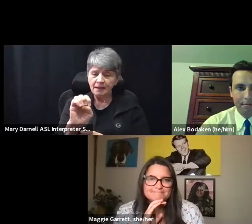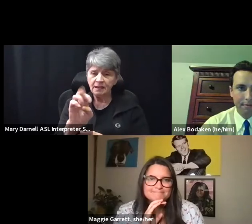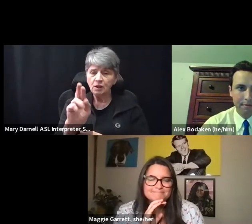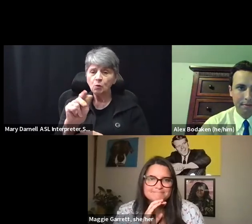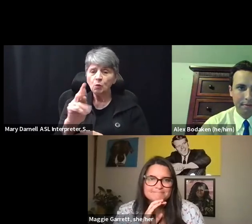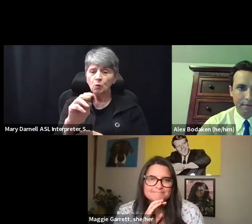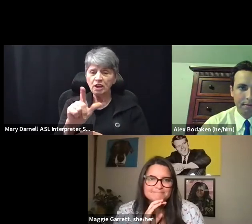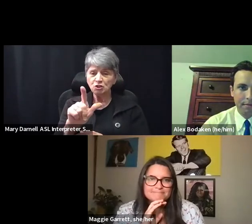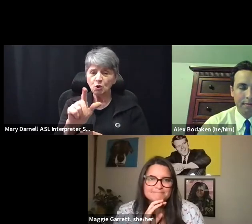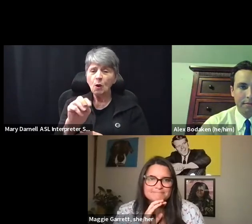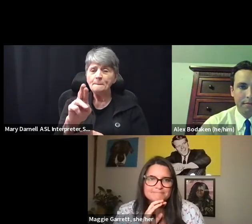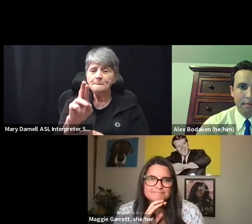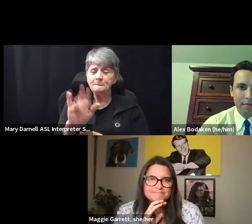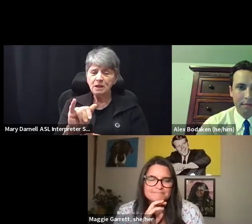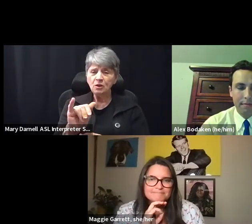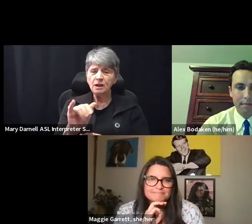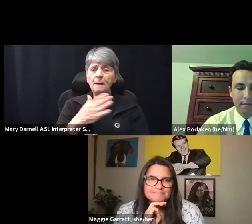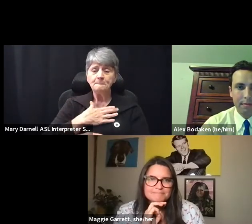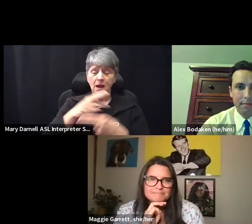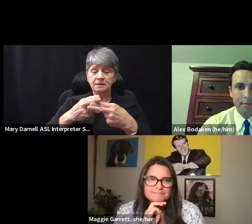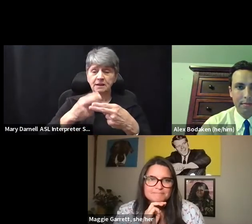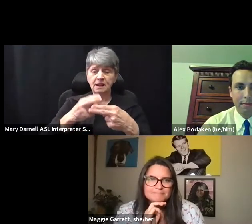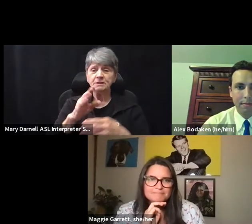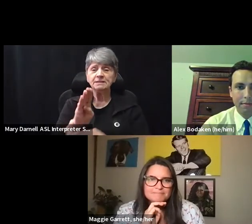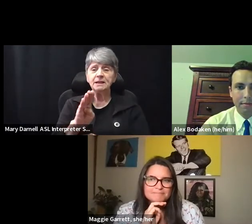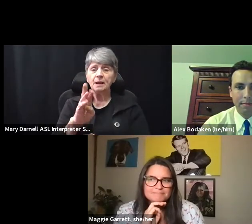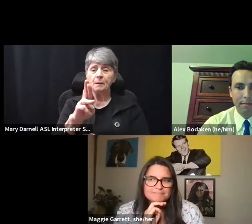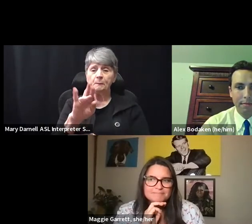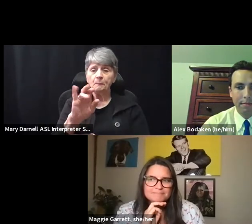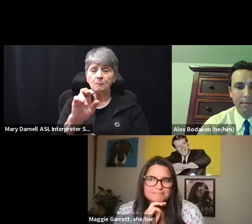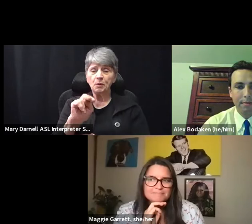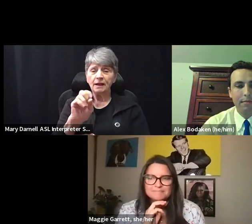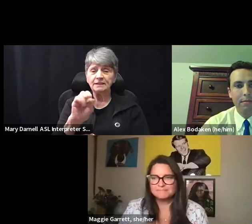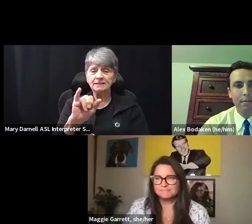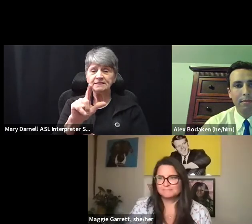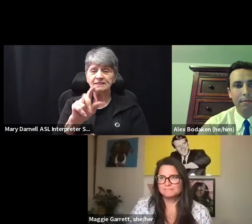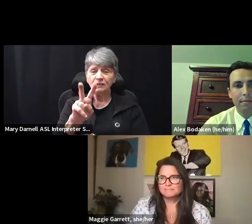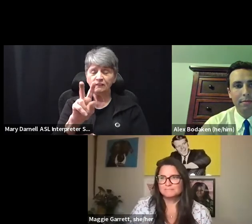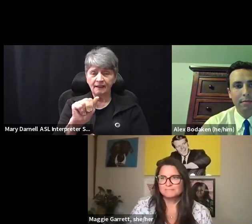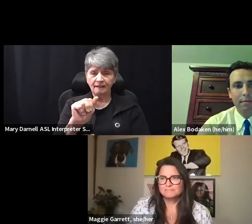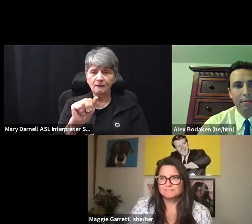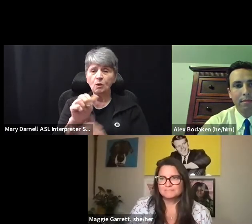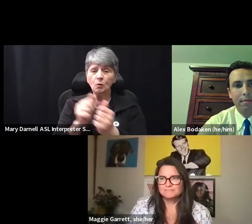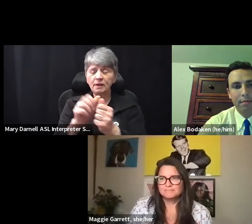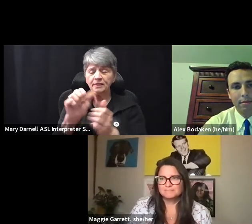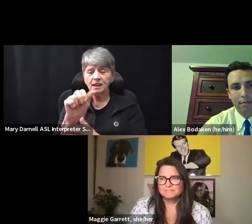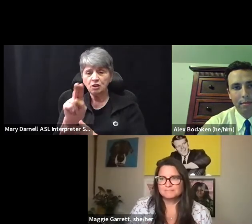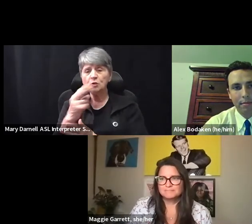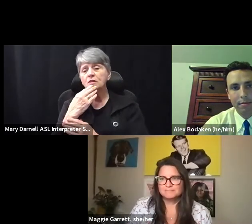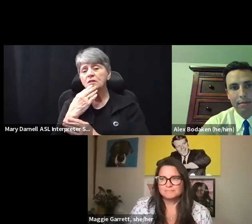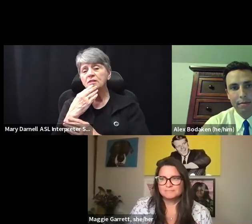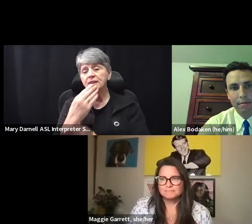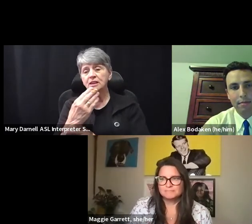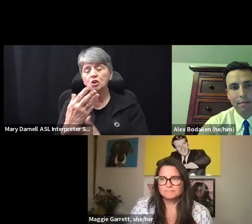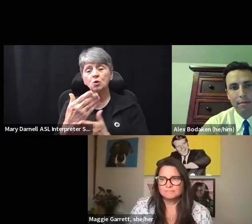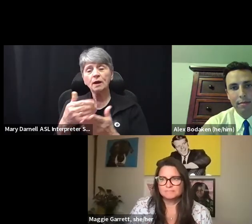Mary, our ASL interpreter. My name is Brian Silva, again with AU. Thank you so much for being with us. Thank you for being with us